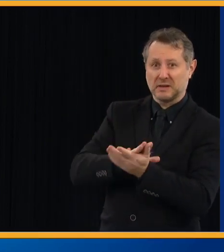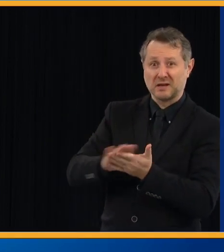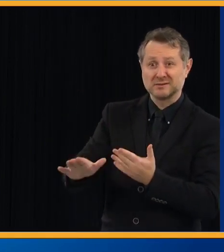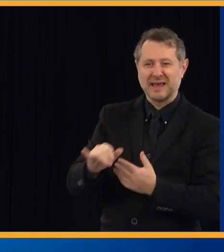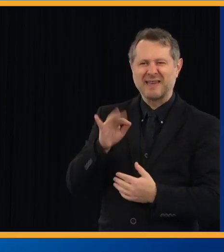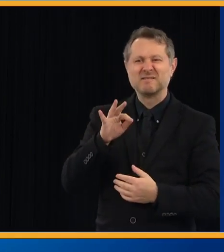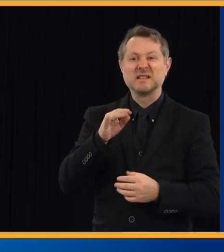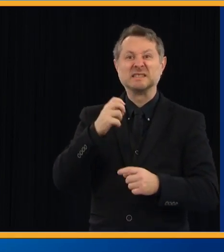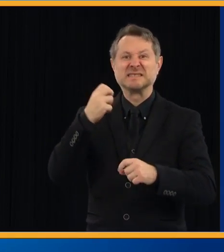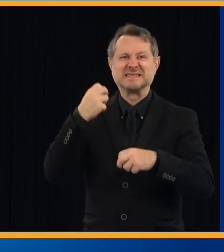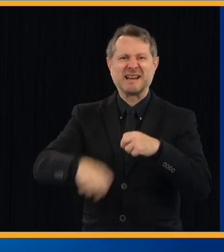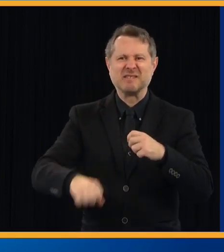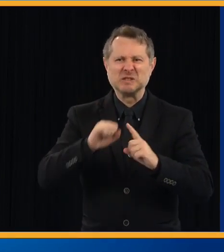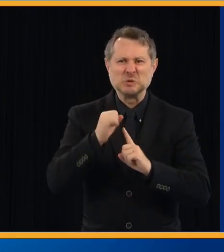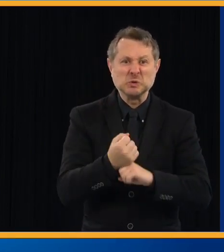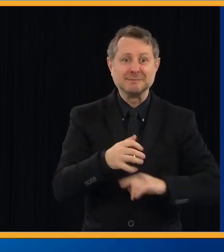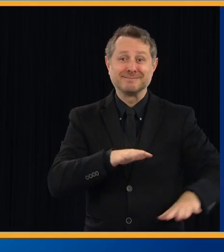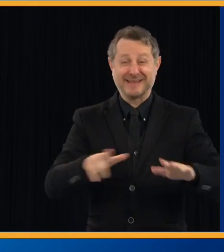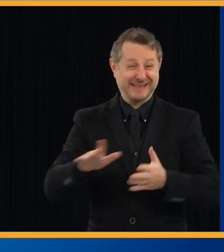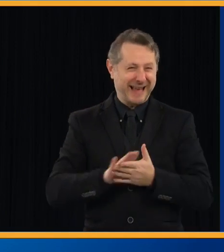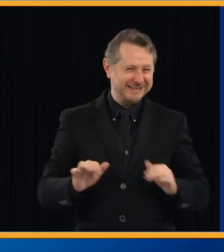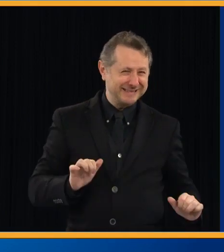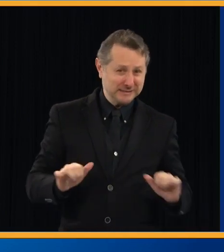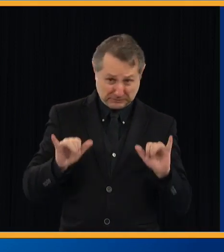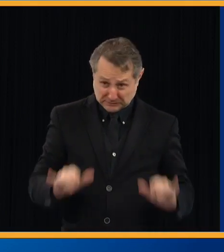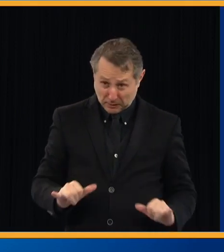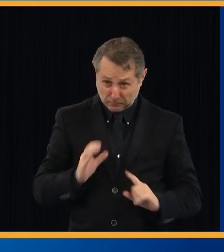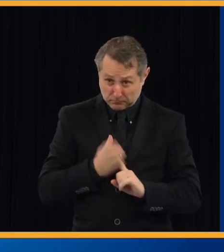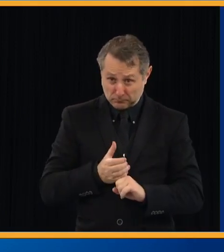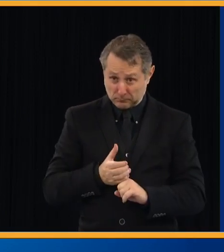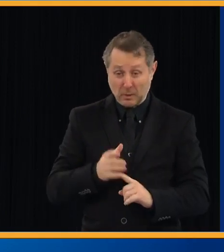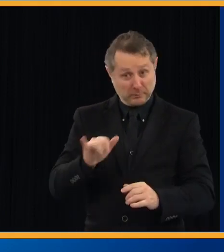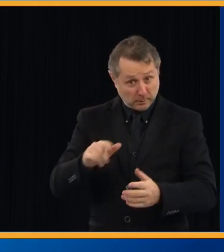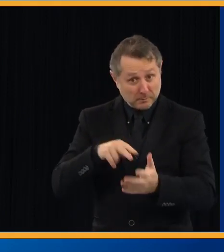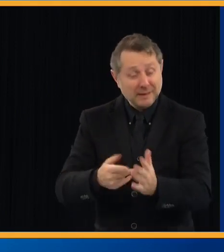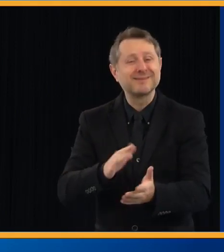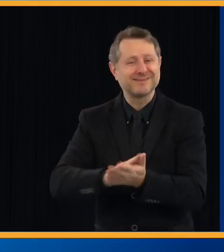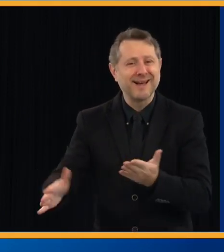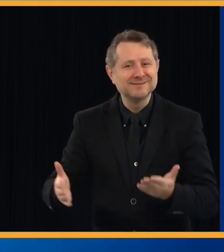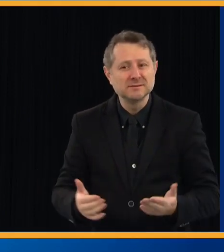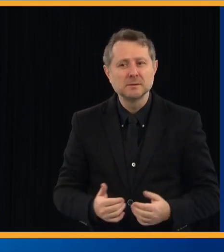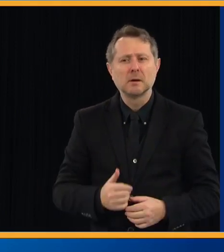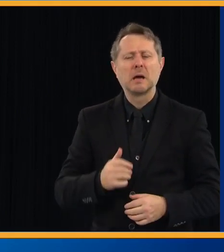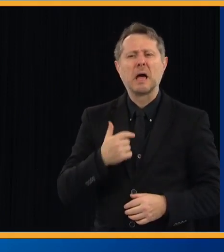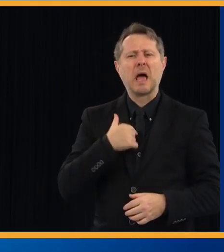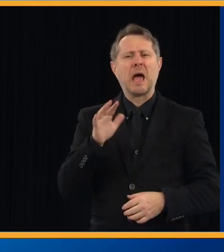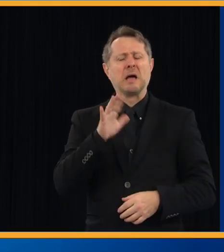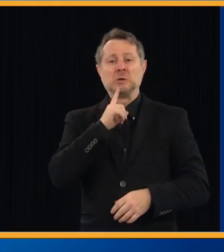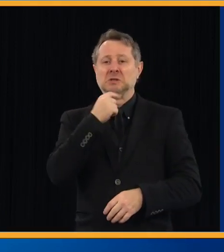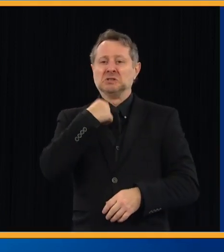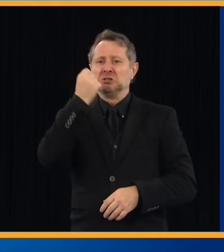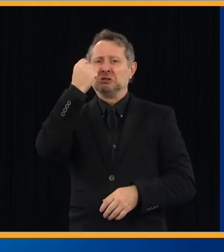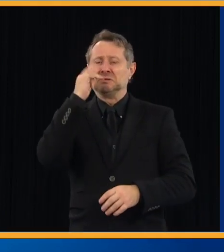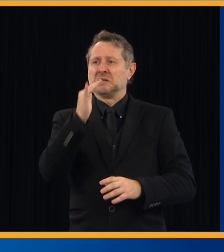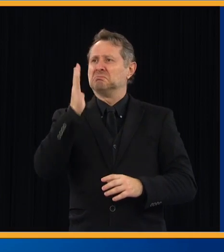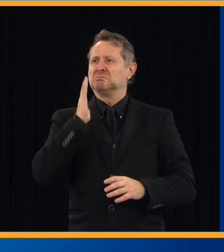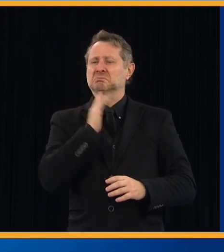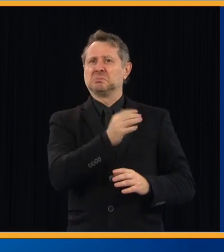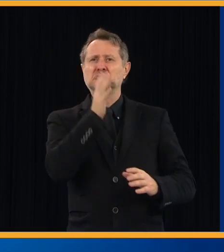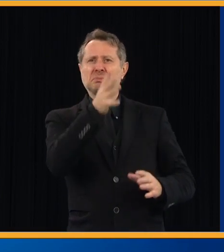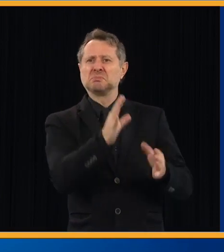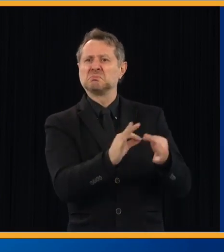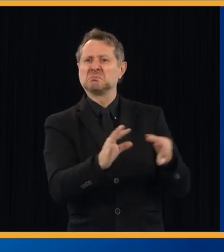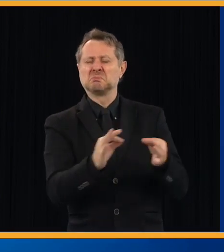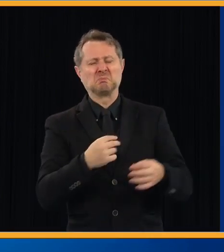that's when you know if they're nice. And I never really got it. But her point was, it's